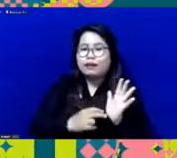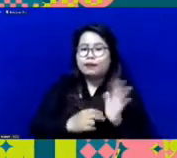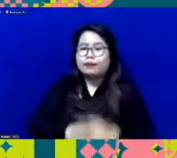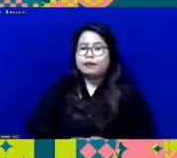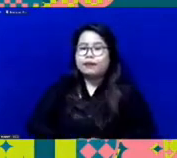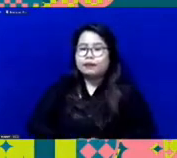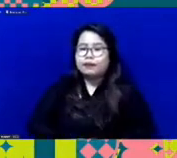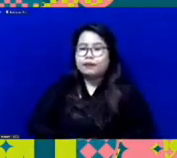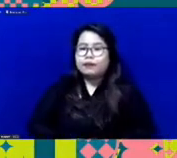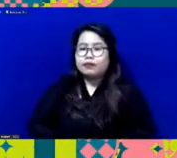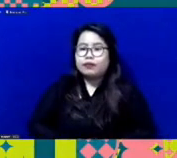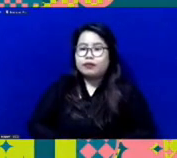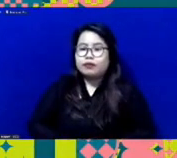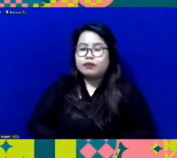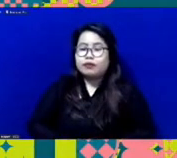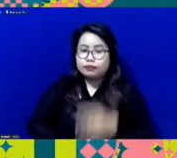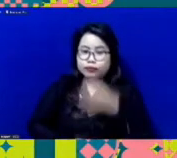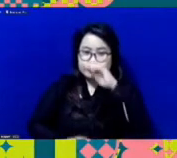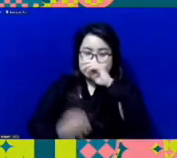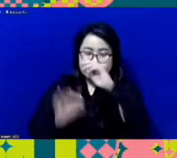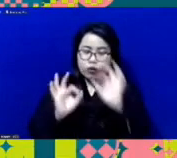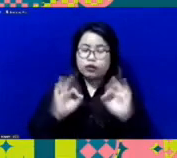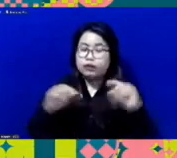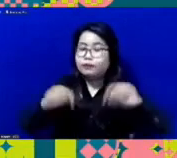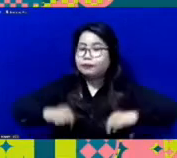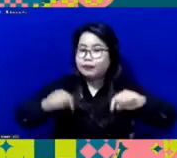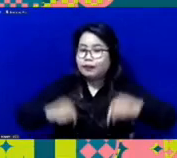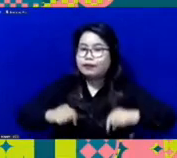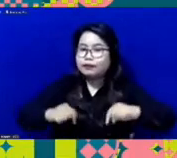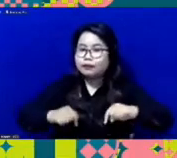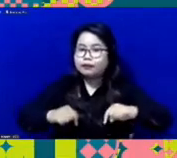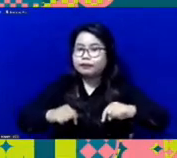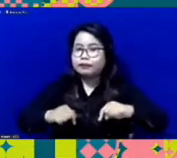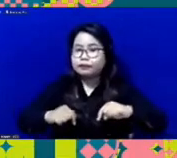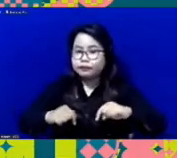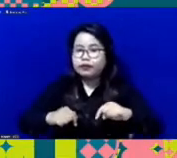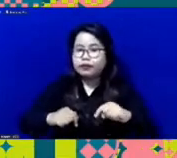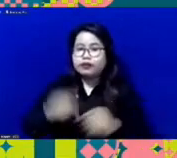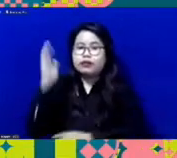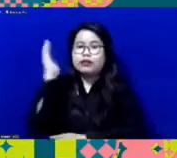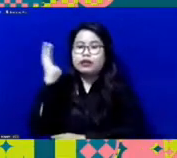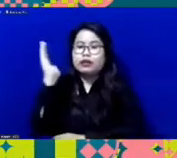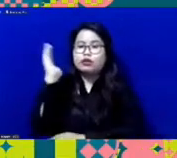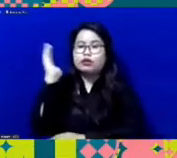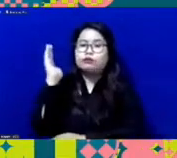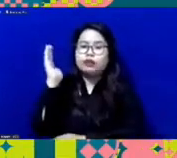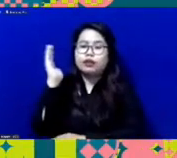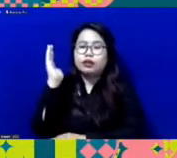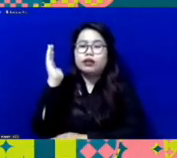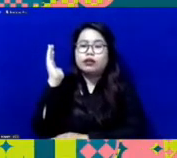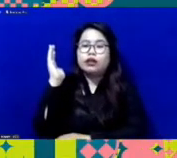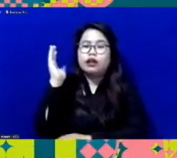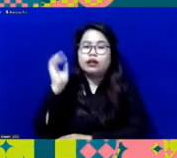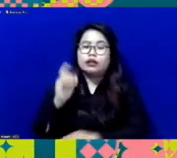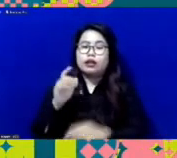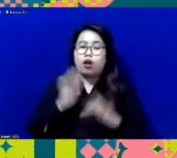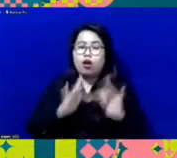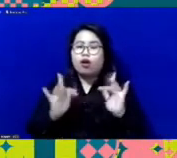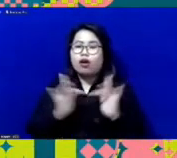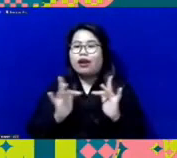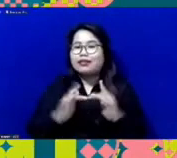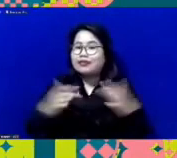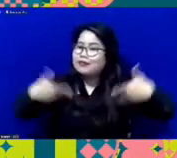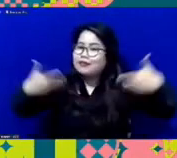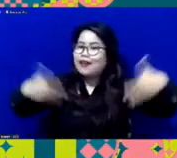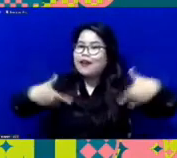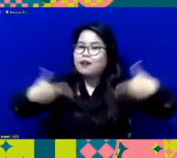So for the moment, dear virtual speakers, I'm so glad that you're coming in from around the world at